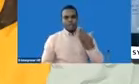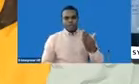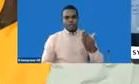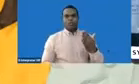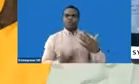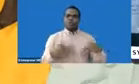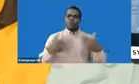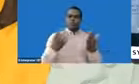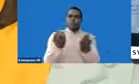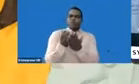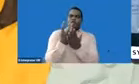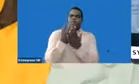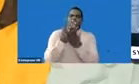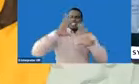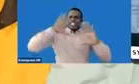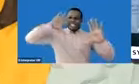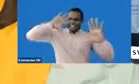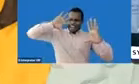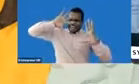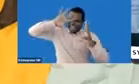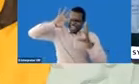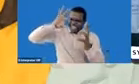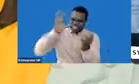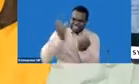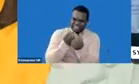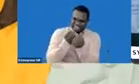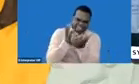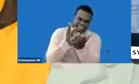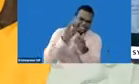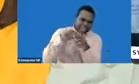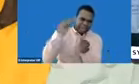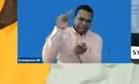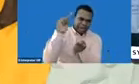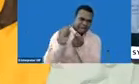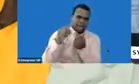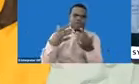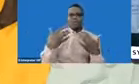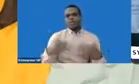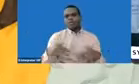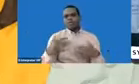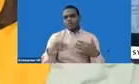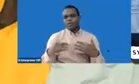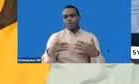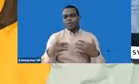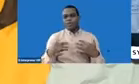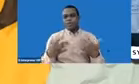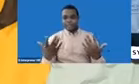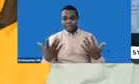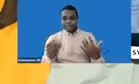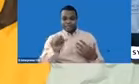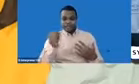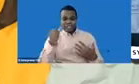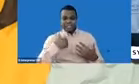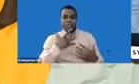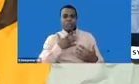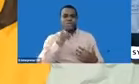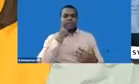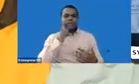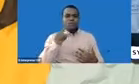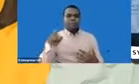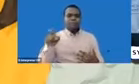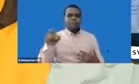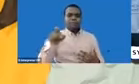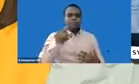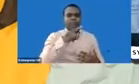first wanted just to circle back on what you said with the sending attachment. I think that is very important, especially for screenshots, but we didn't really